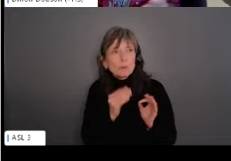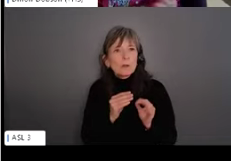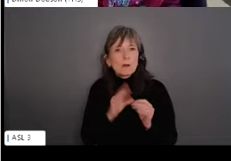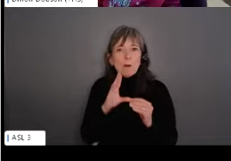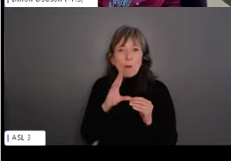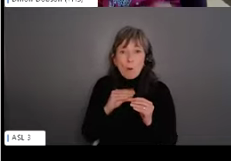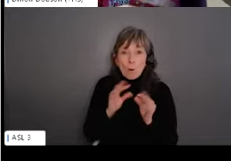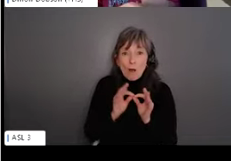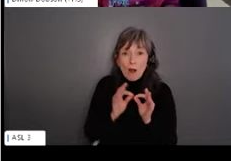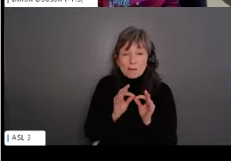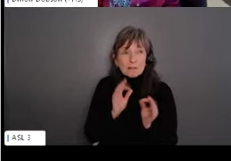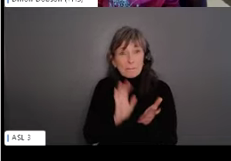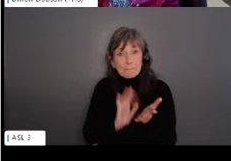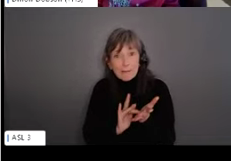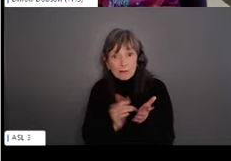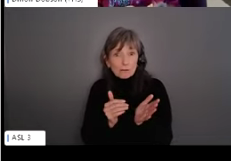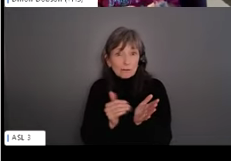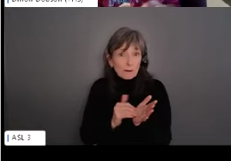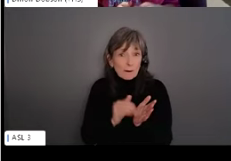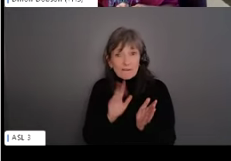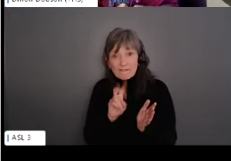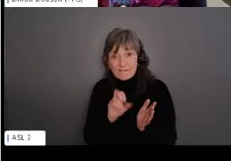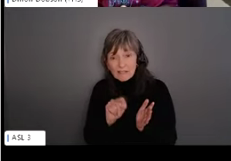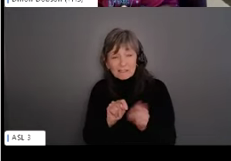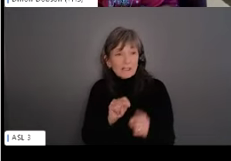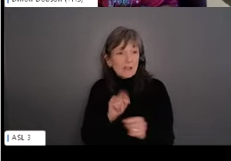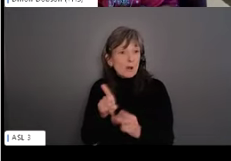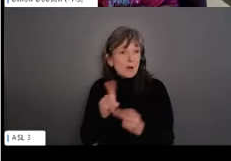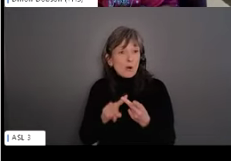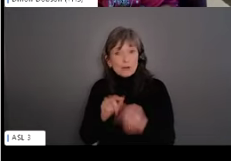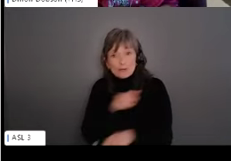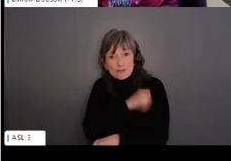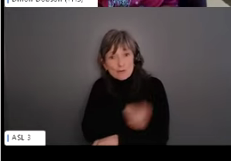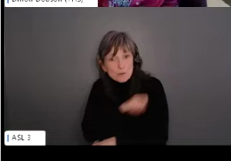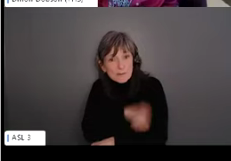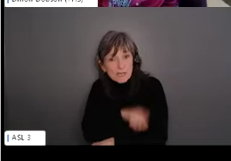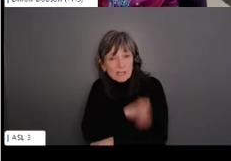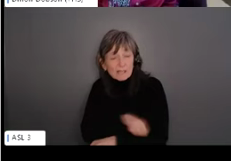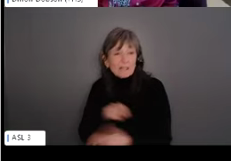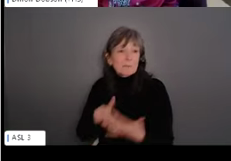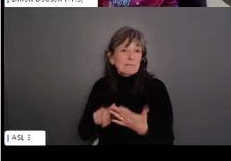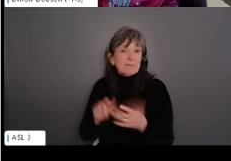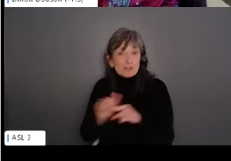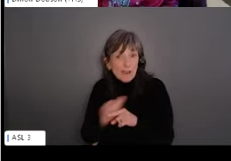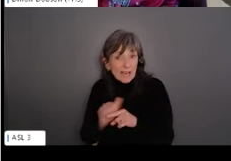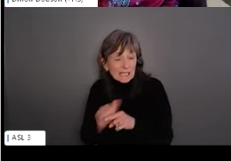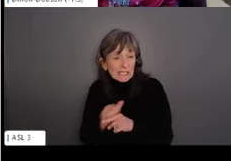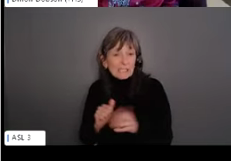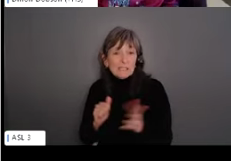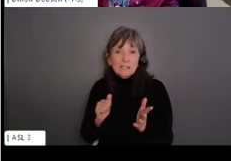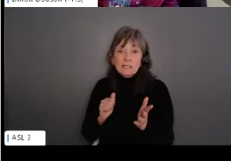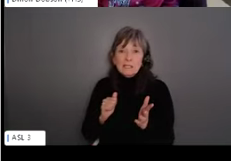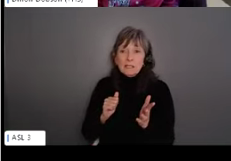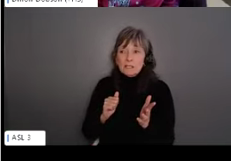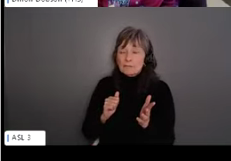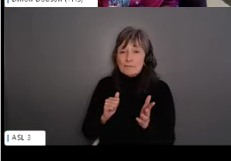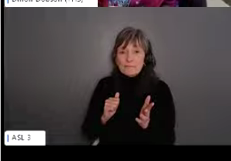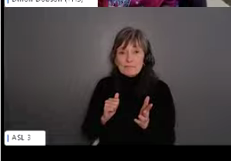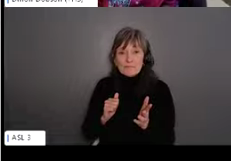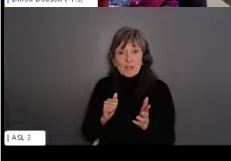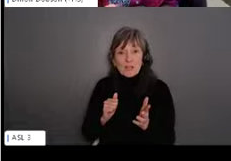care, grooming options, training options. Um, Pet-friendly shelters, right, or housing, look into places that